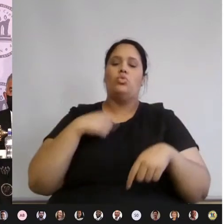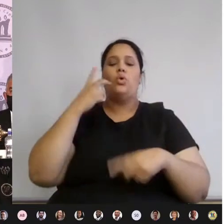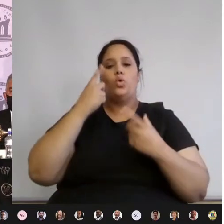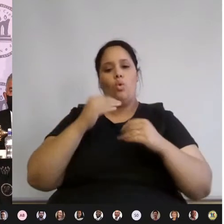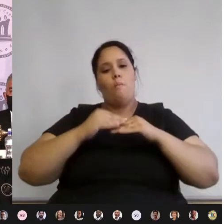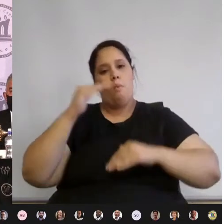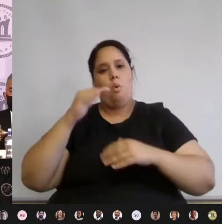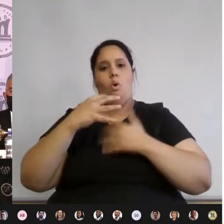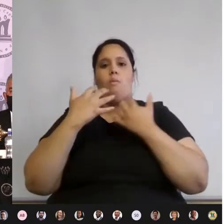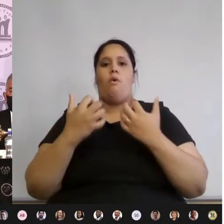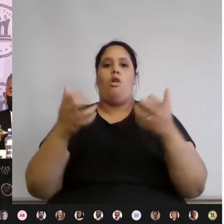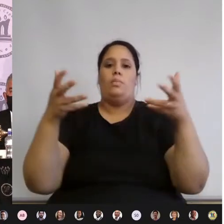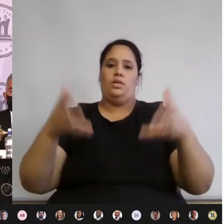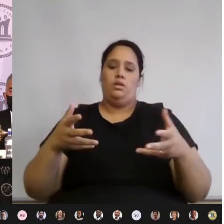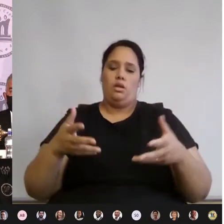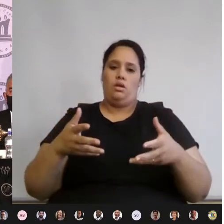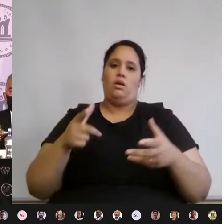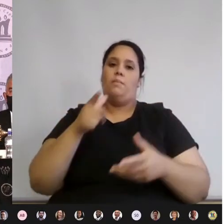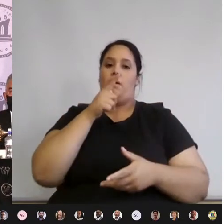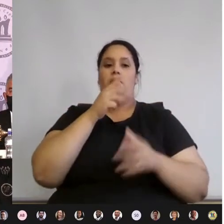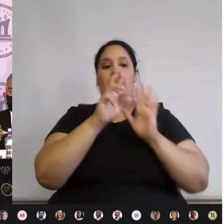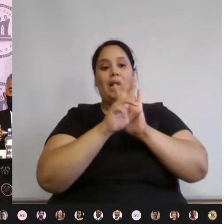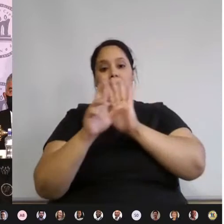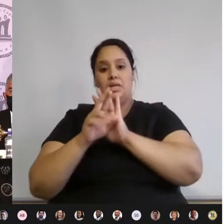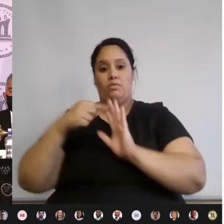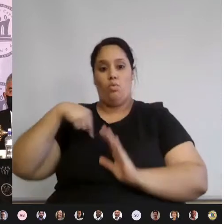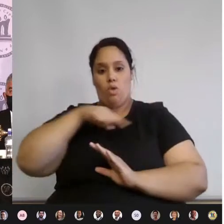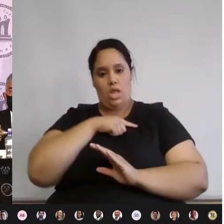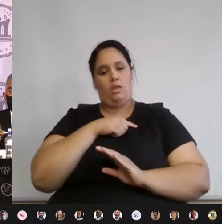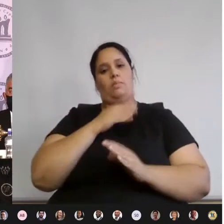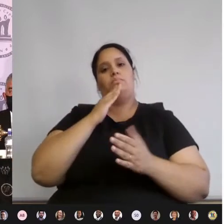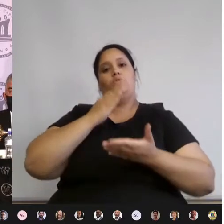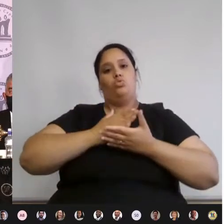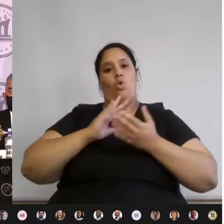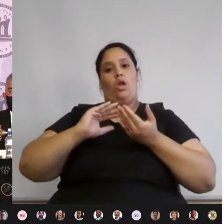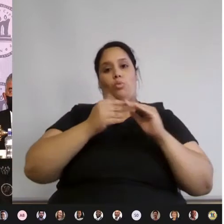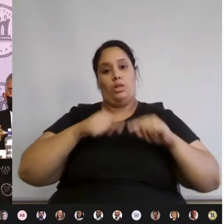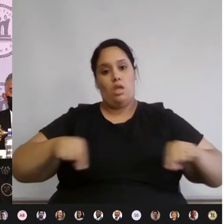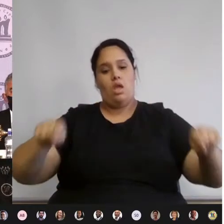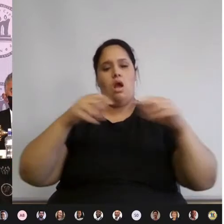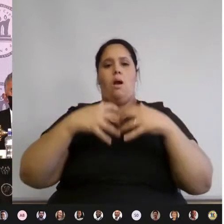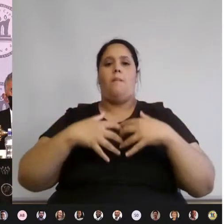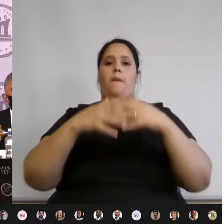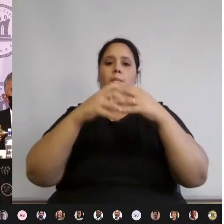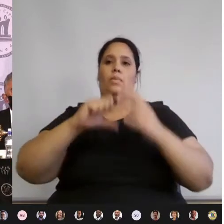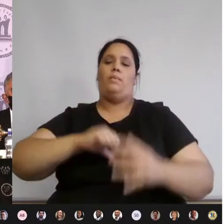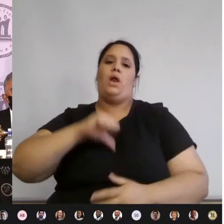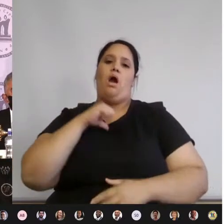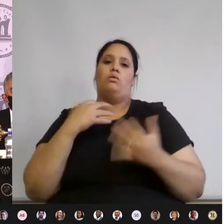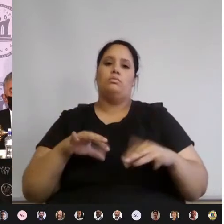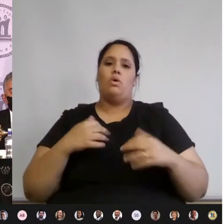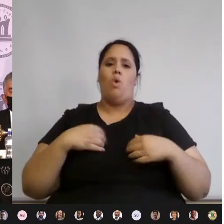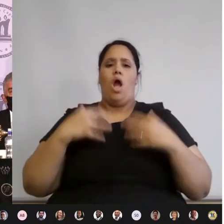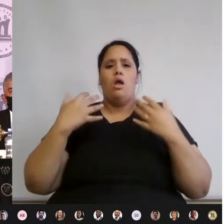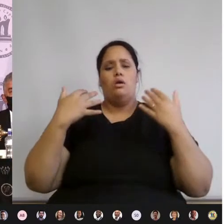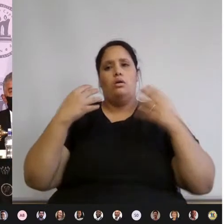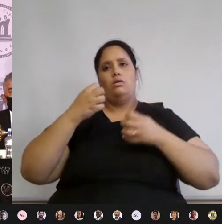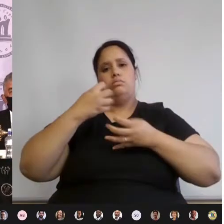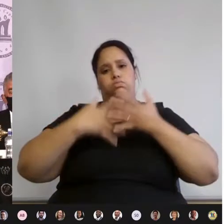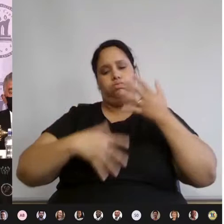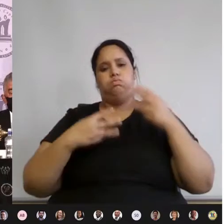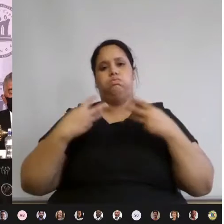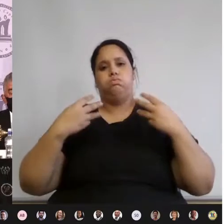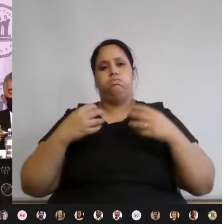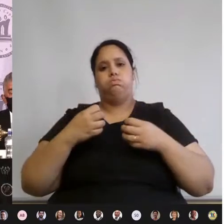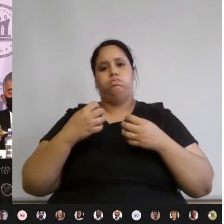Parliament, as public reps, to make it a community that we are proud of, because there's a lot of history here, and that is the